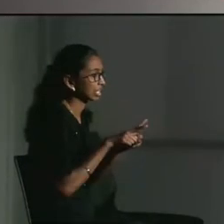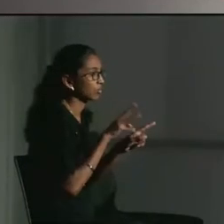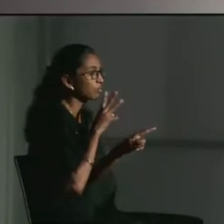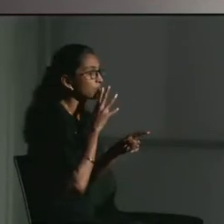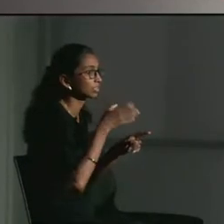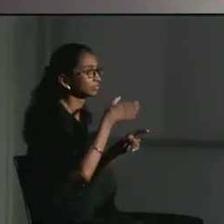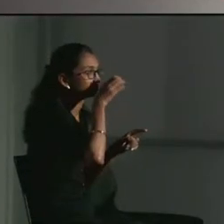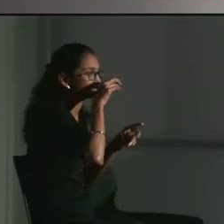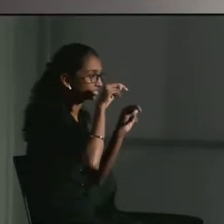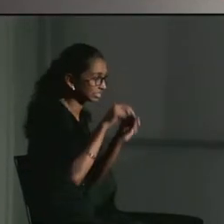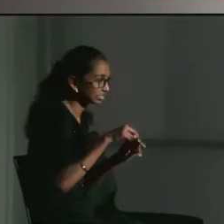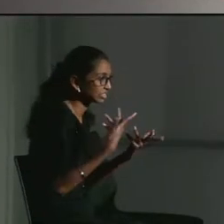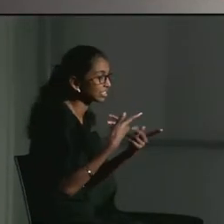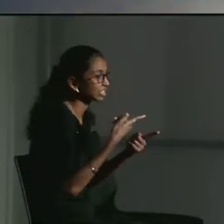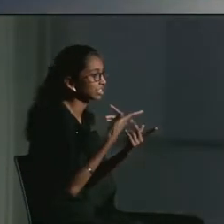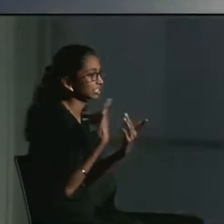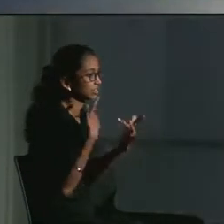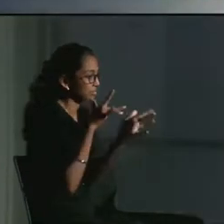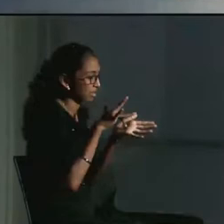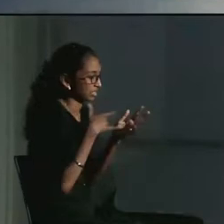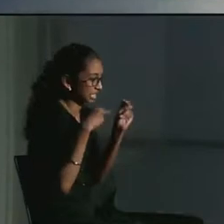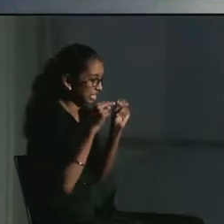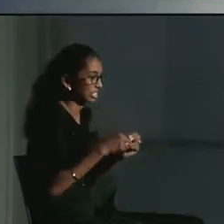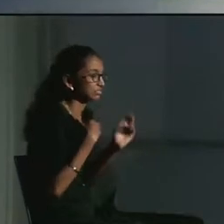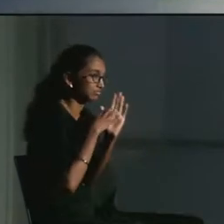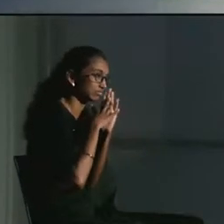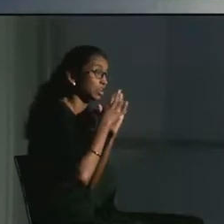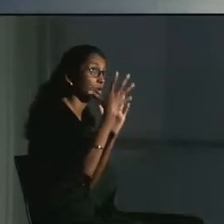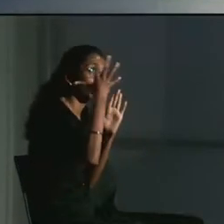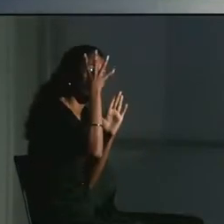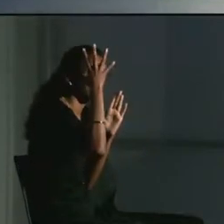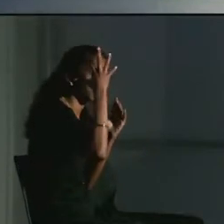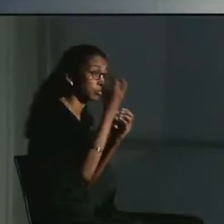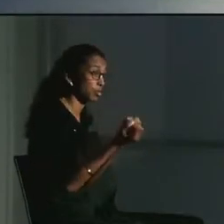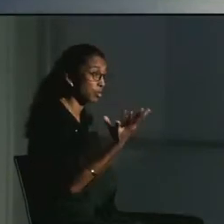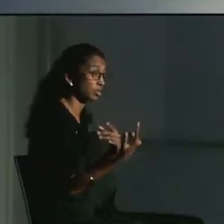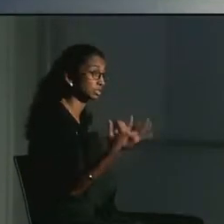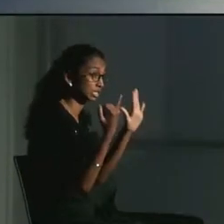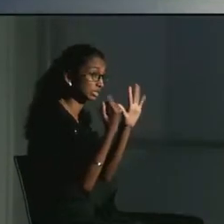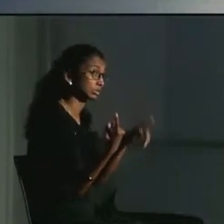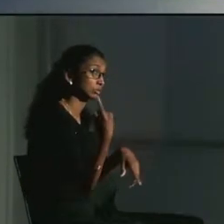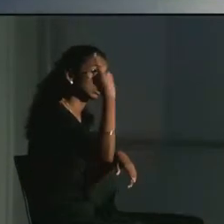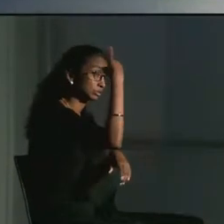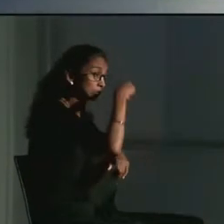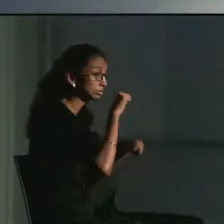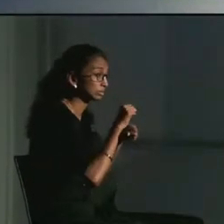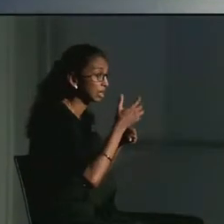water, a place to rest because it's very hot and they start working from 6 o'clock in the morning. So